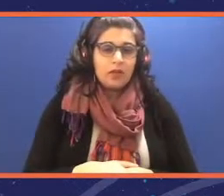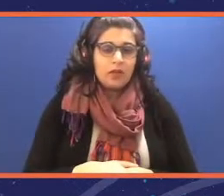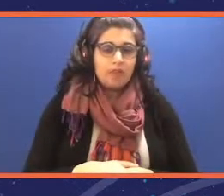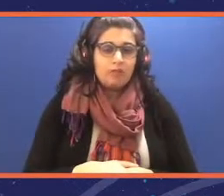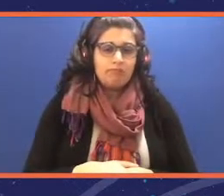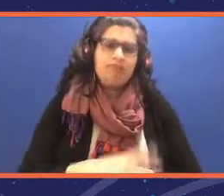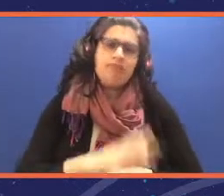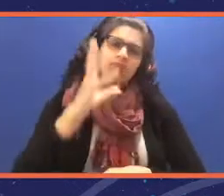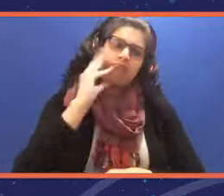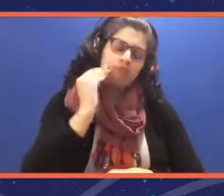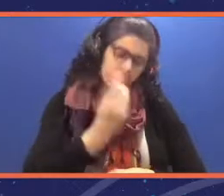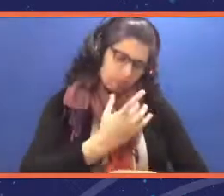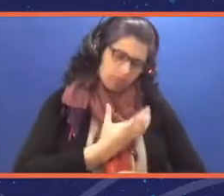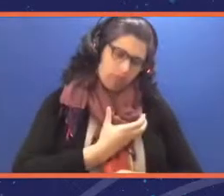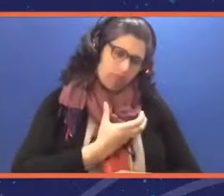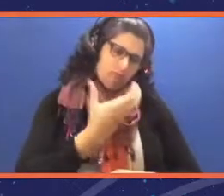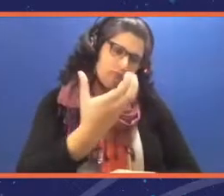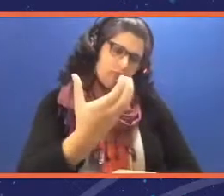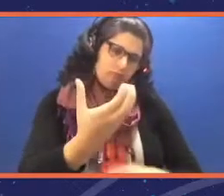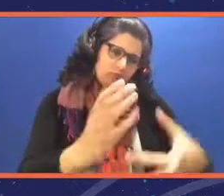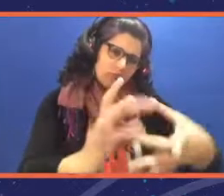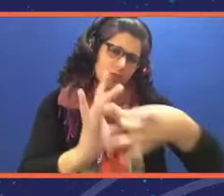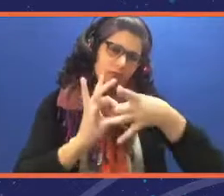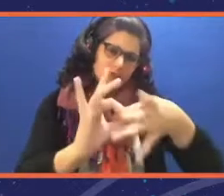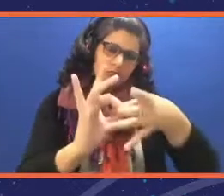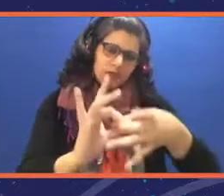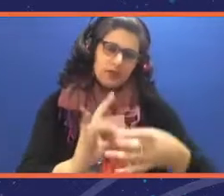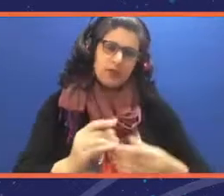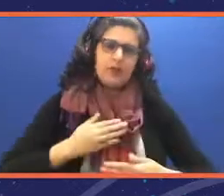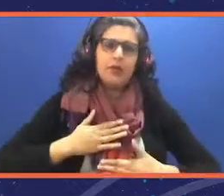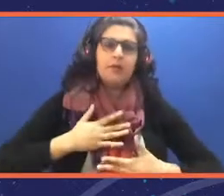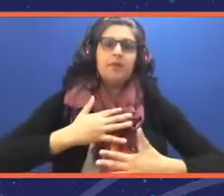experience with your heart. So take a deep breath.